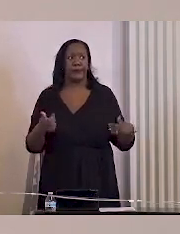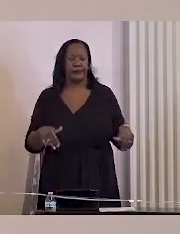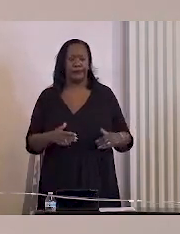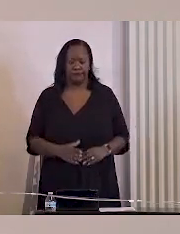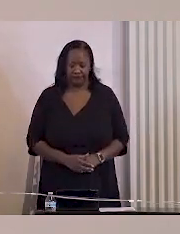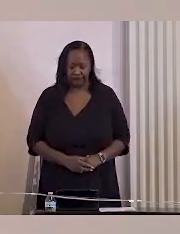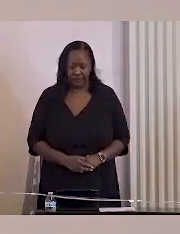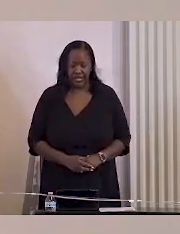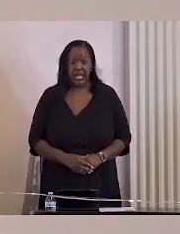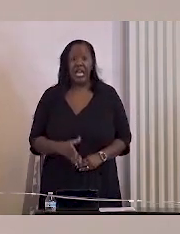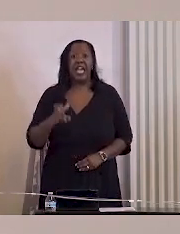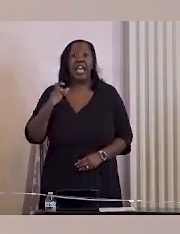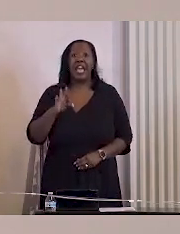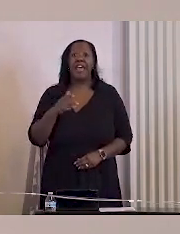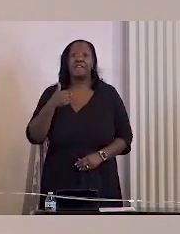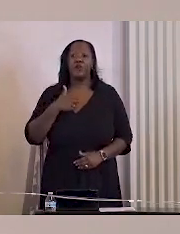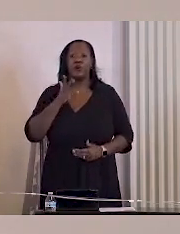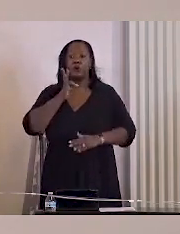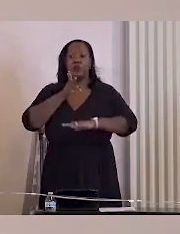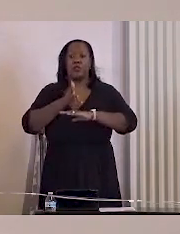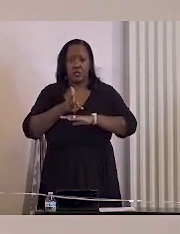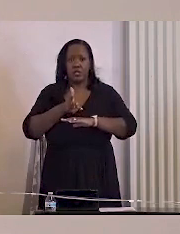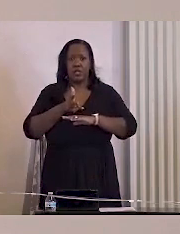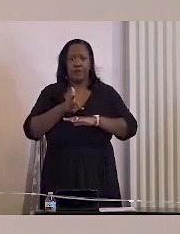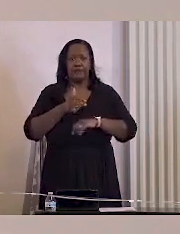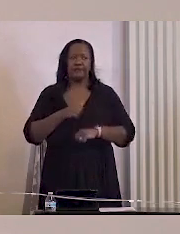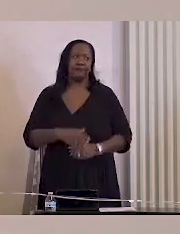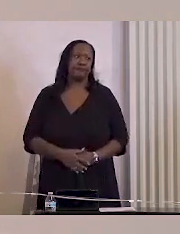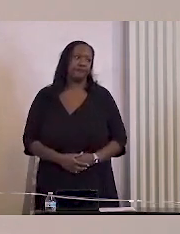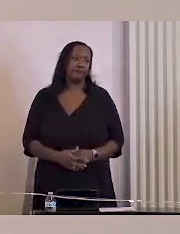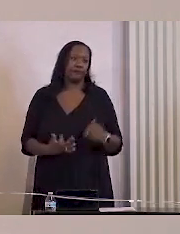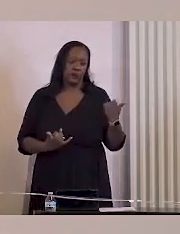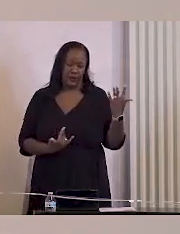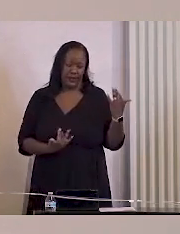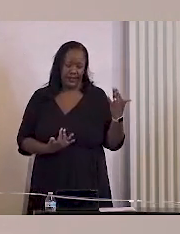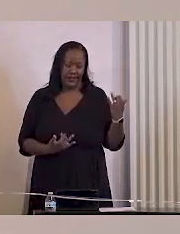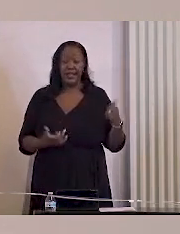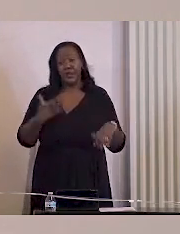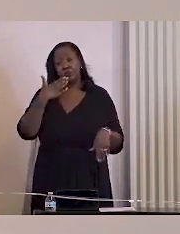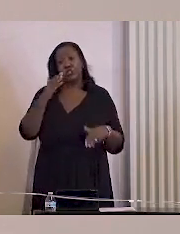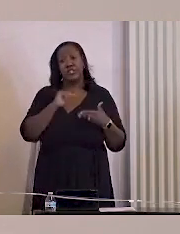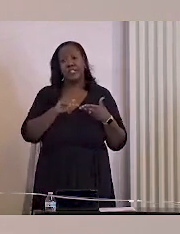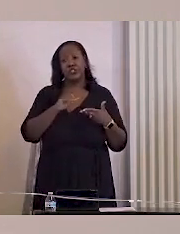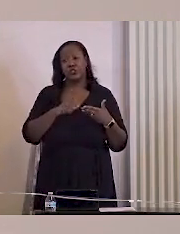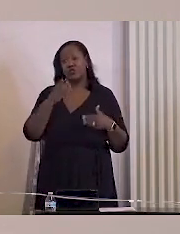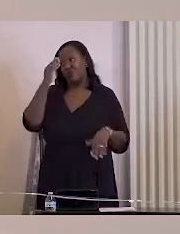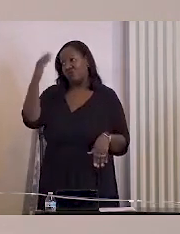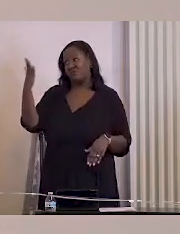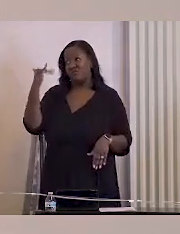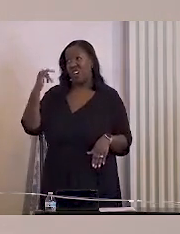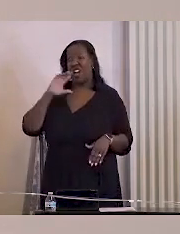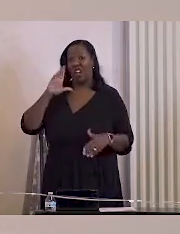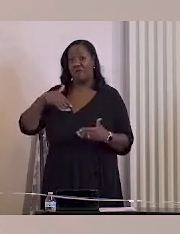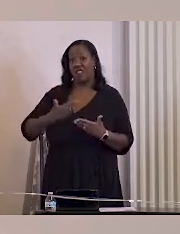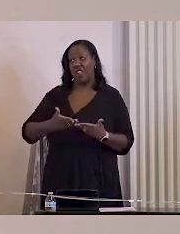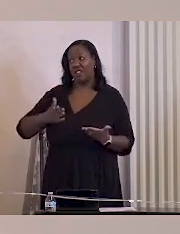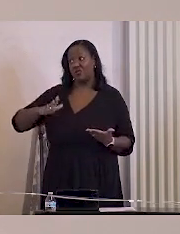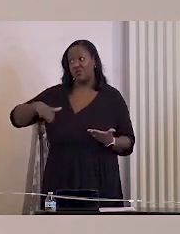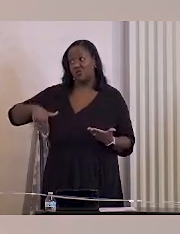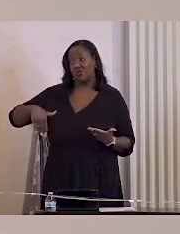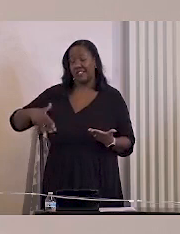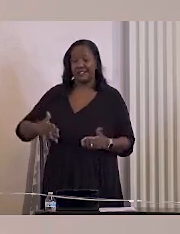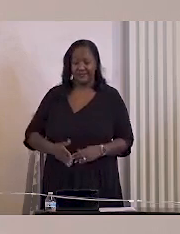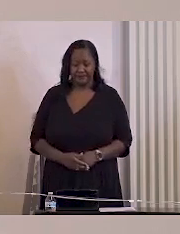stuck behind one of those long trains was always a good excuse for being late to class. I loved